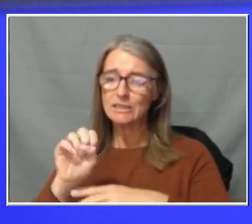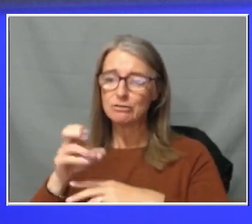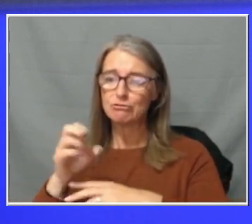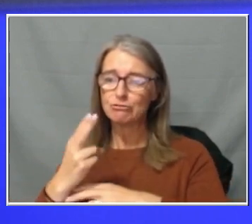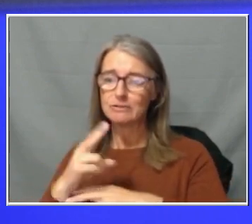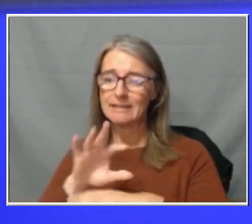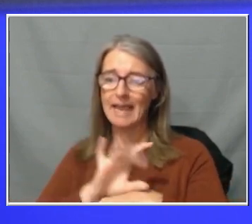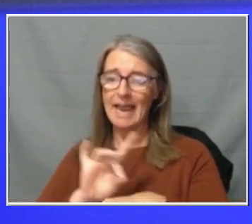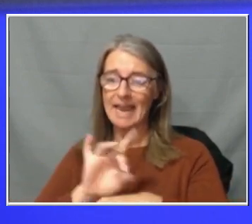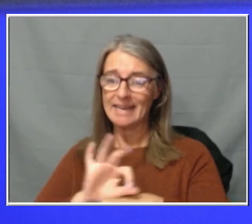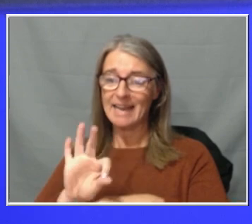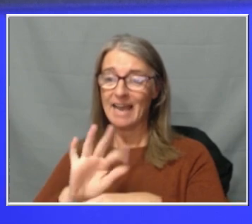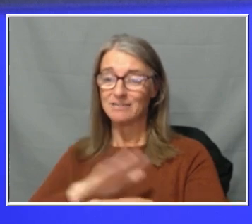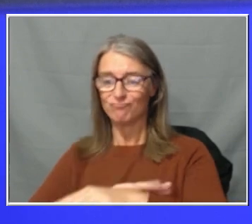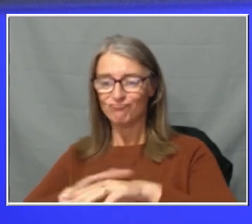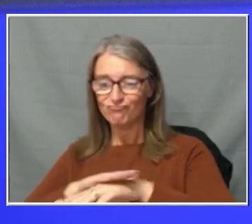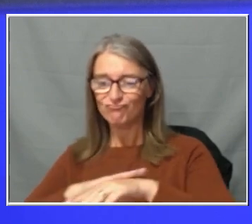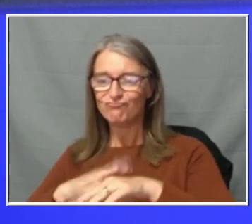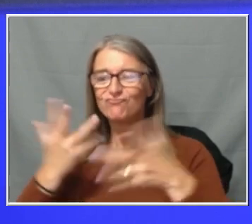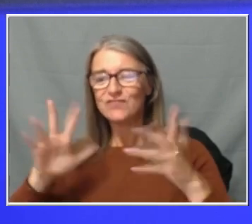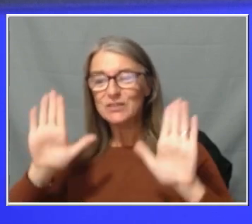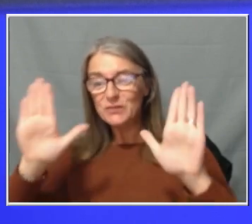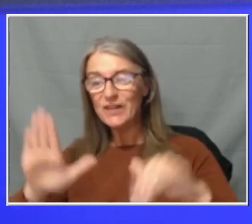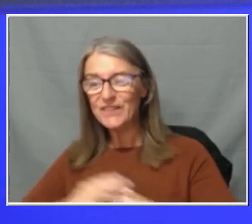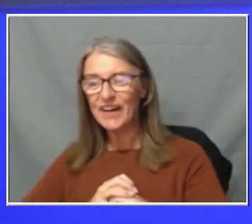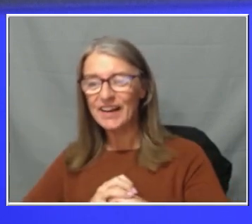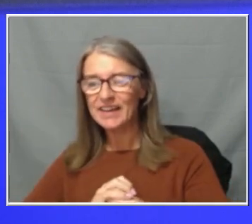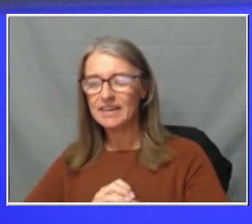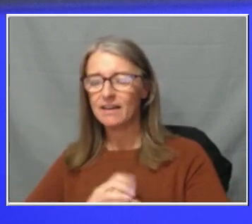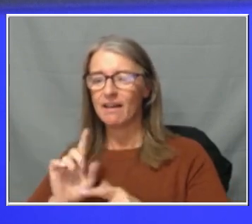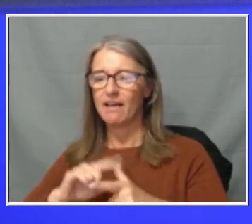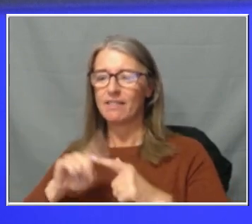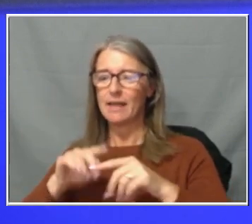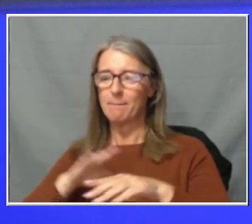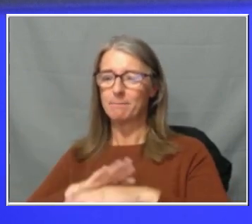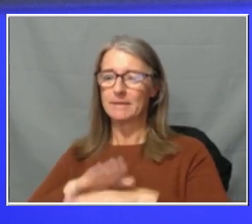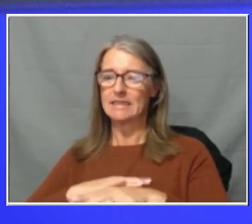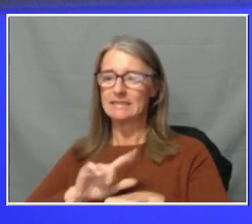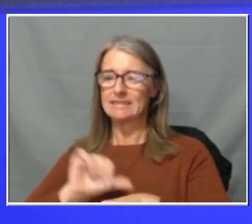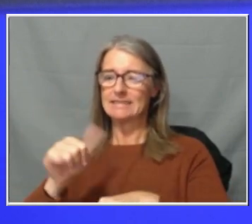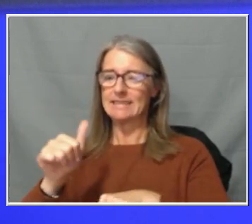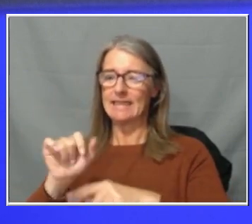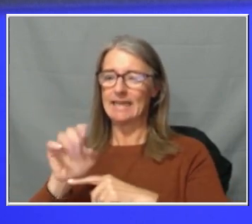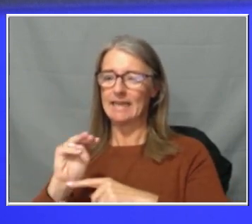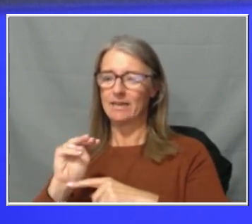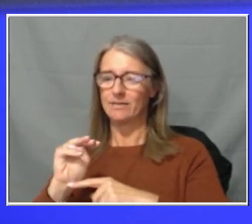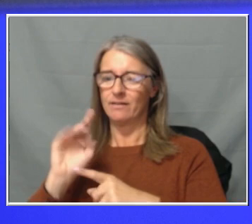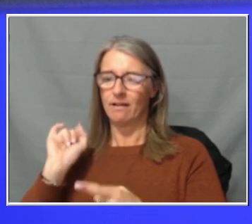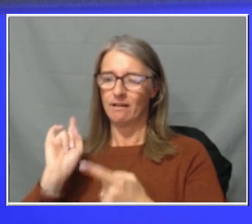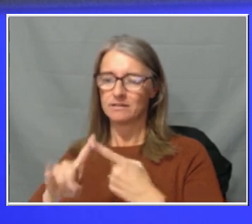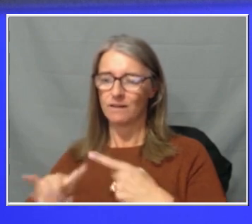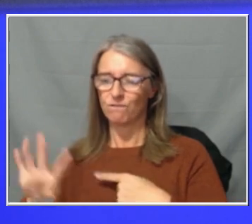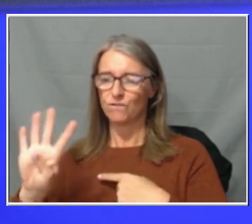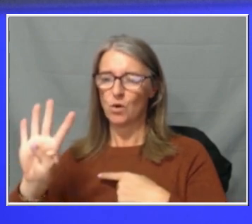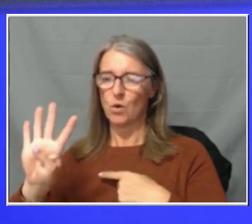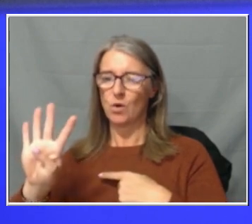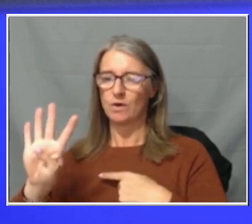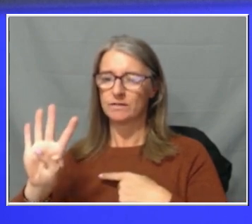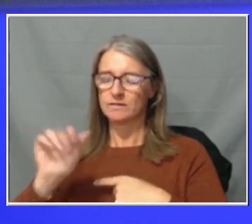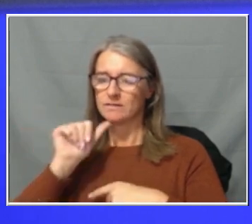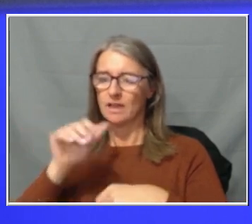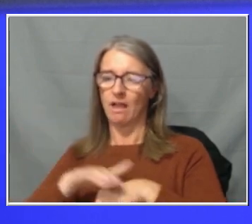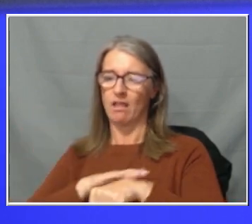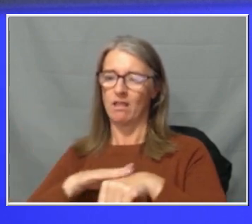that's great and that's wonderful and you should do that. But if you get to the beach at 10 a.m. and you're there until 4 p.m. and you haven't put it